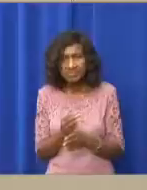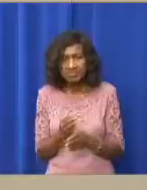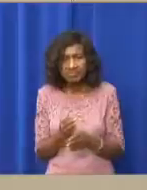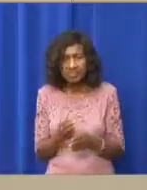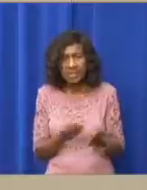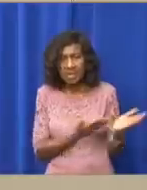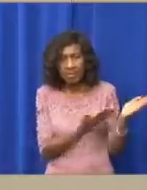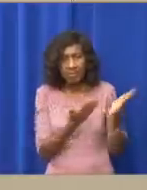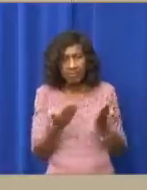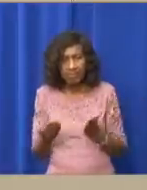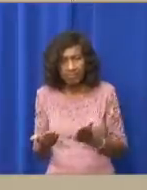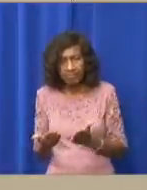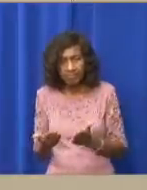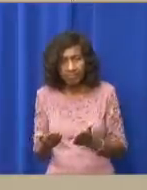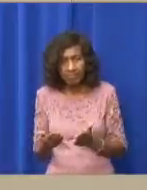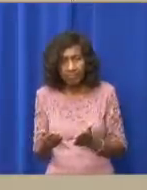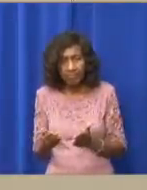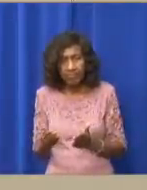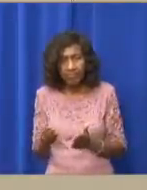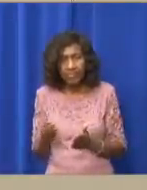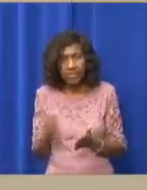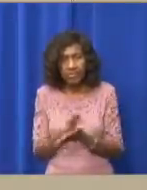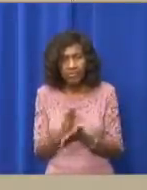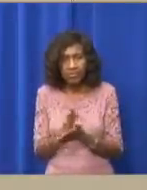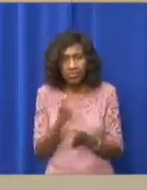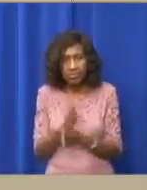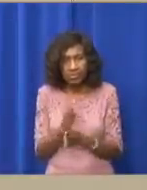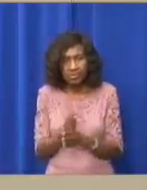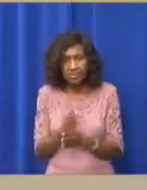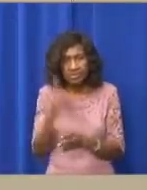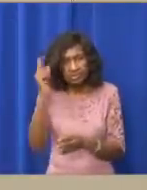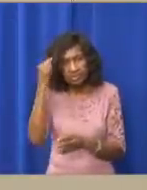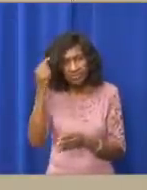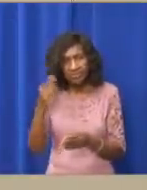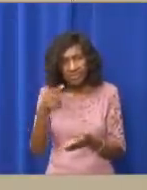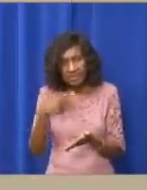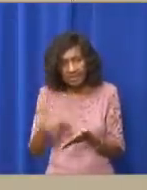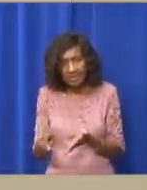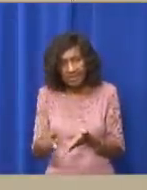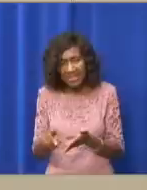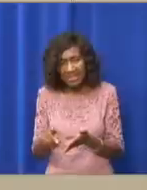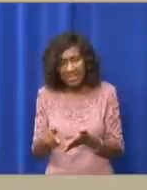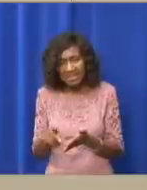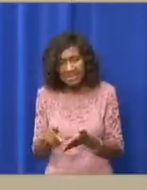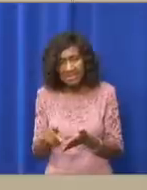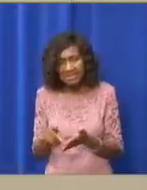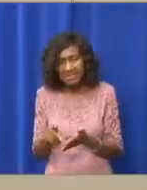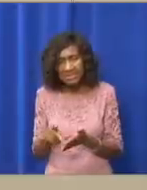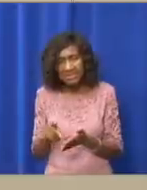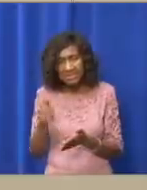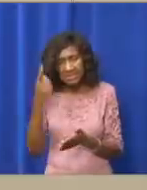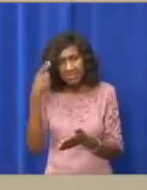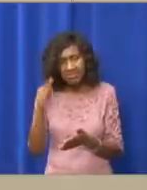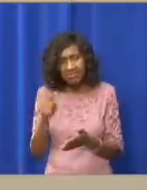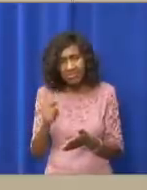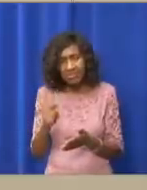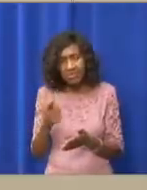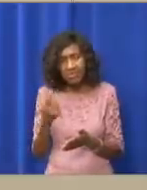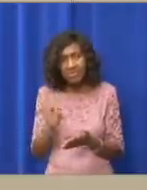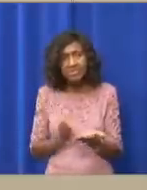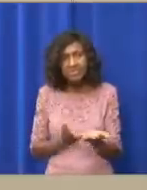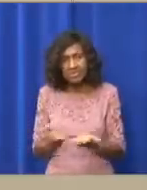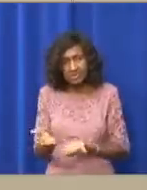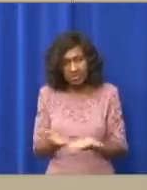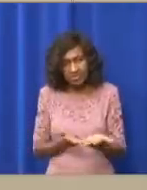government. Government pays the contractor for the provision of certain services.